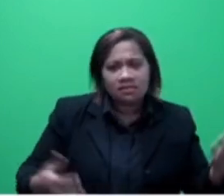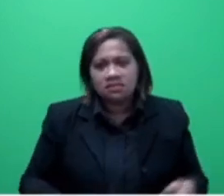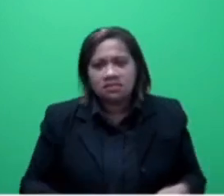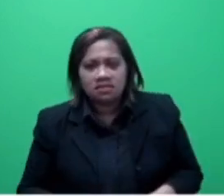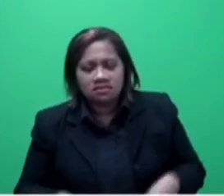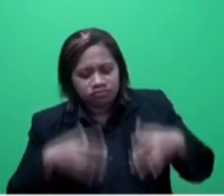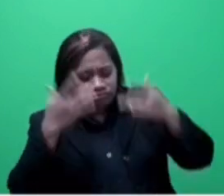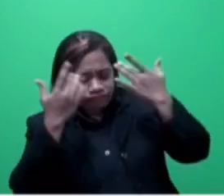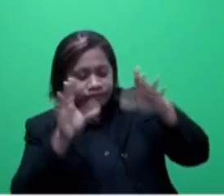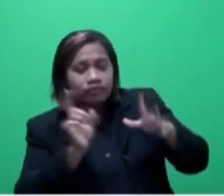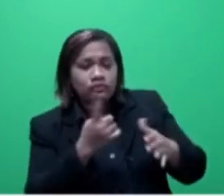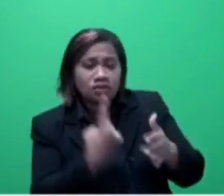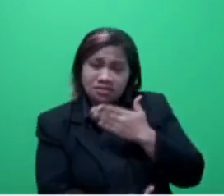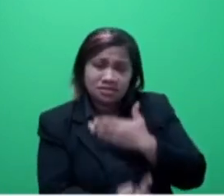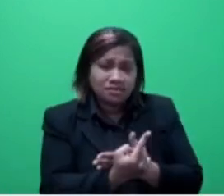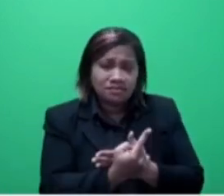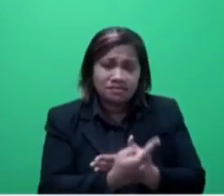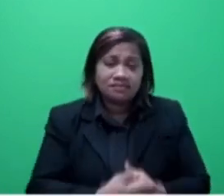happening.